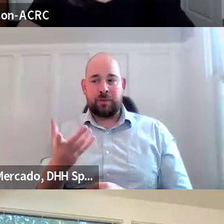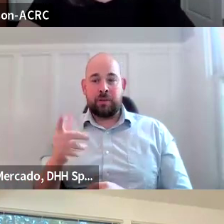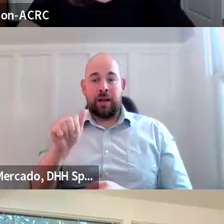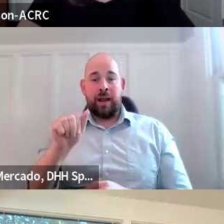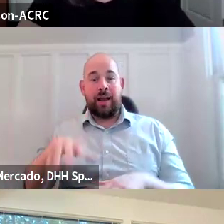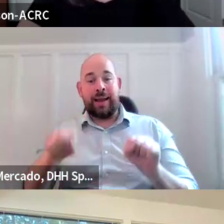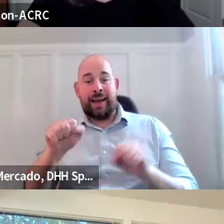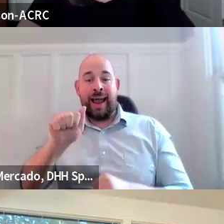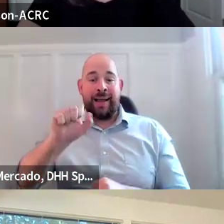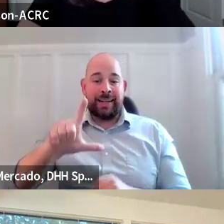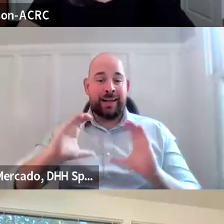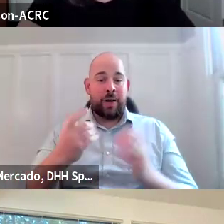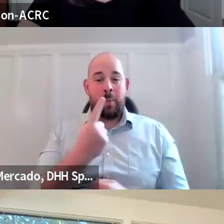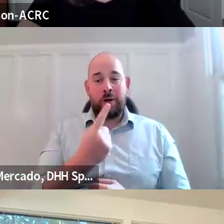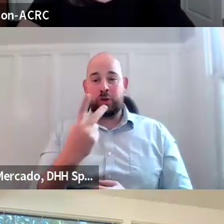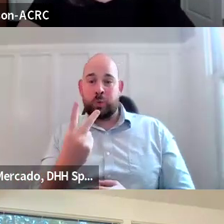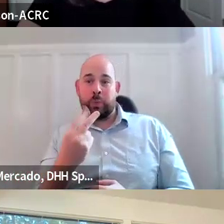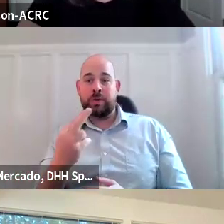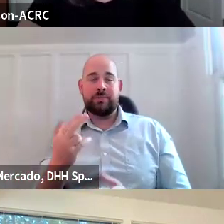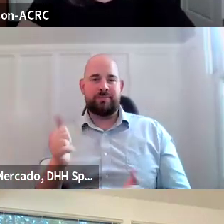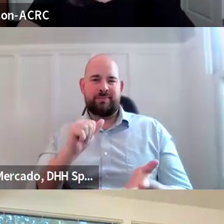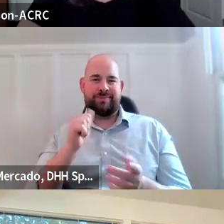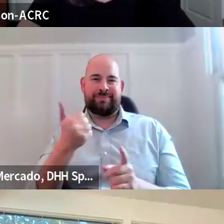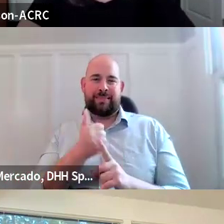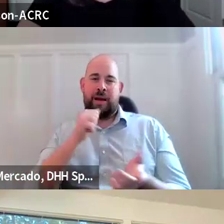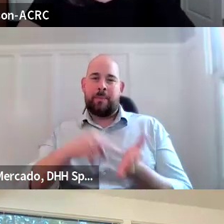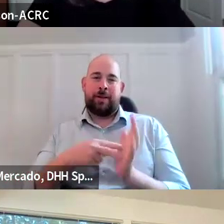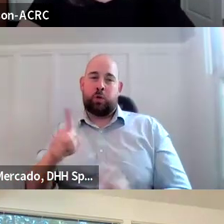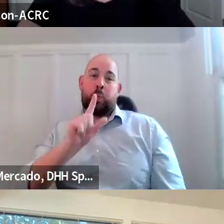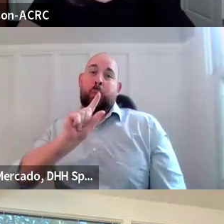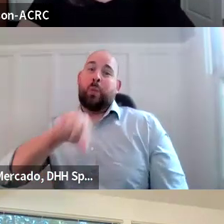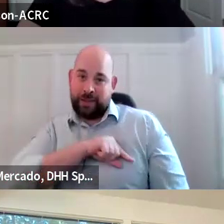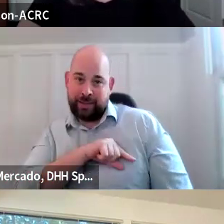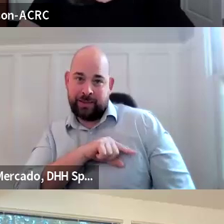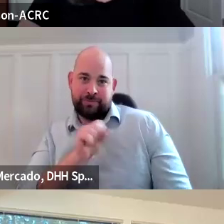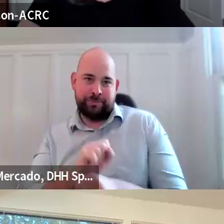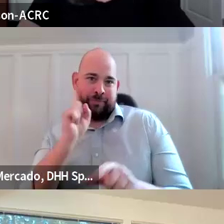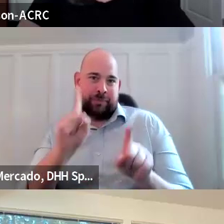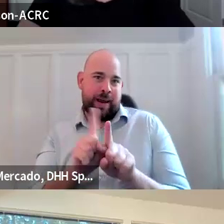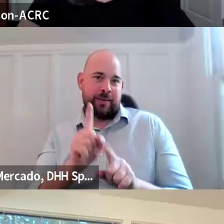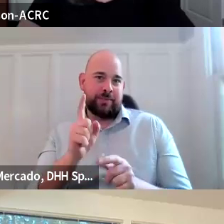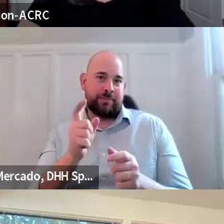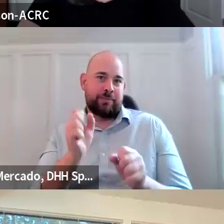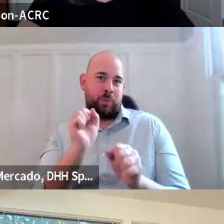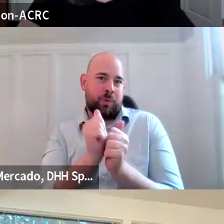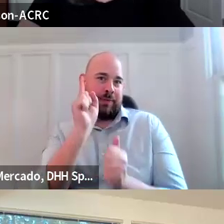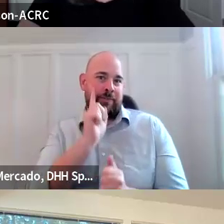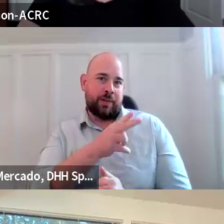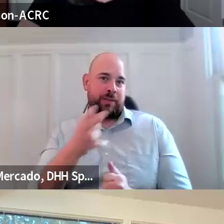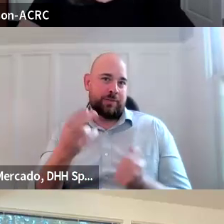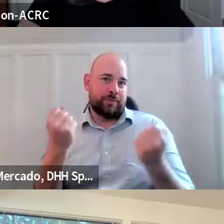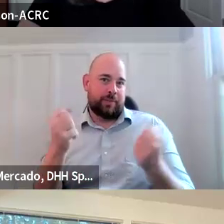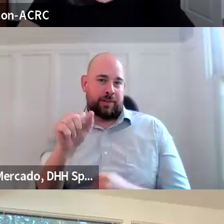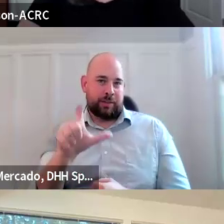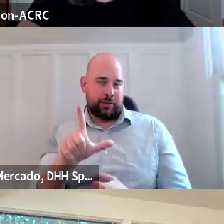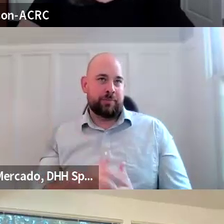Language classes. But taking ASL 1 and 2 does not mean that you're